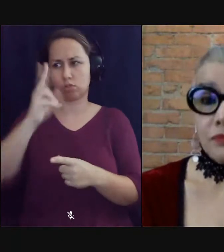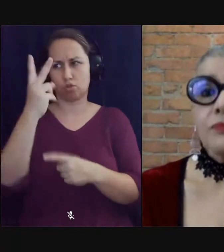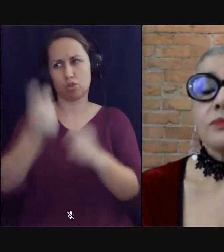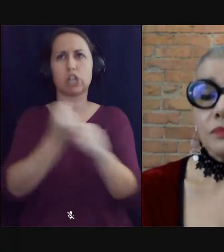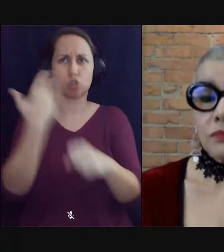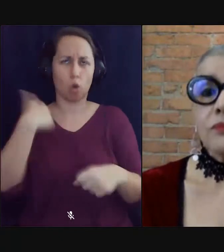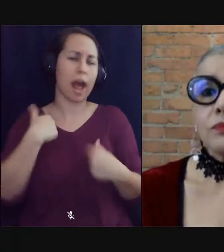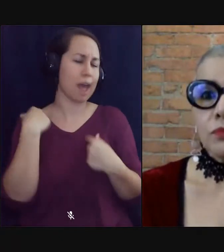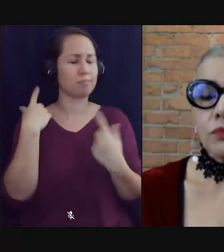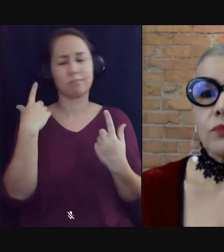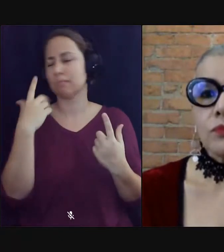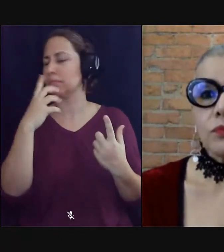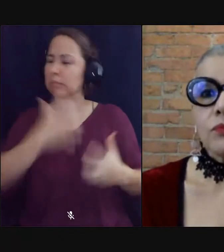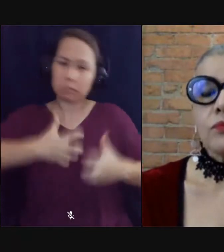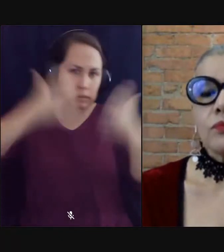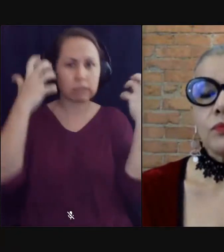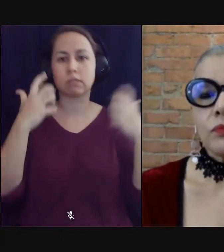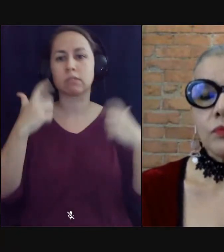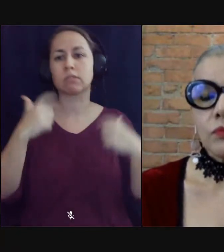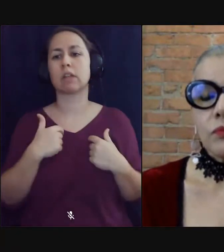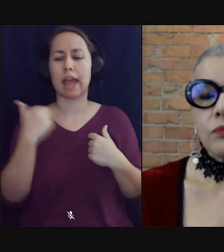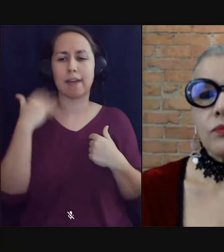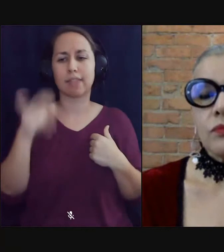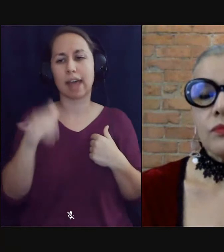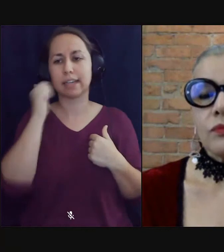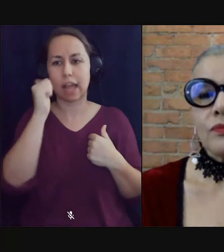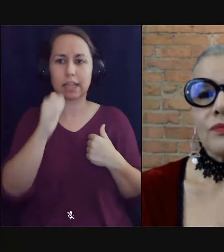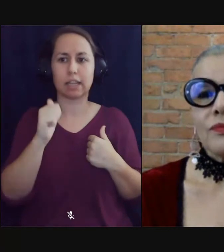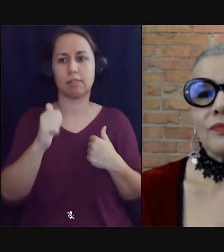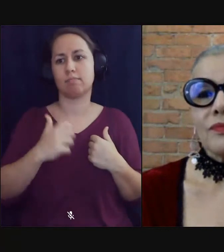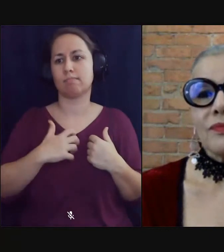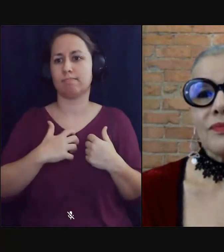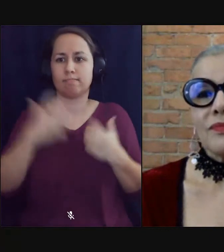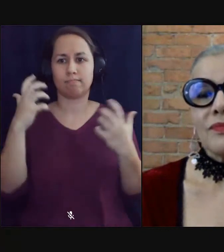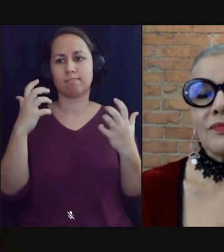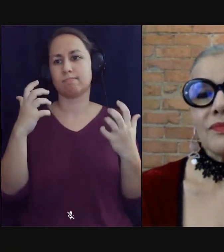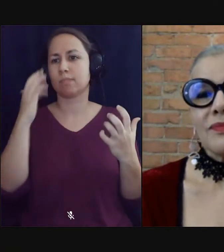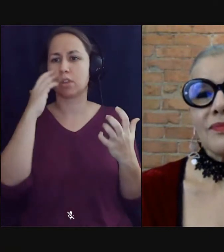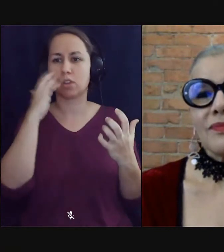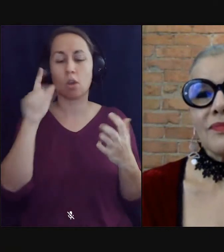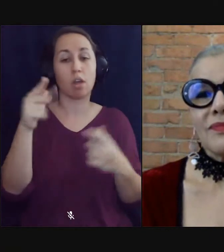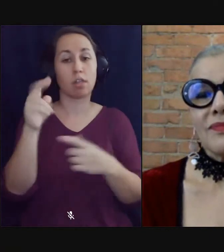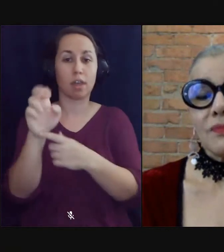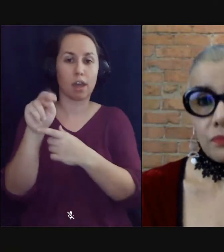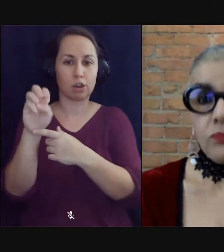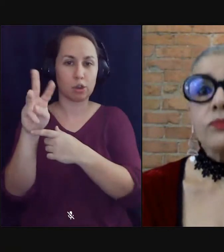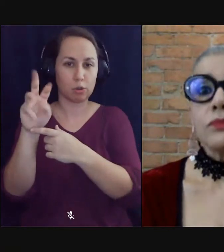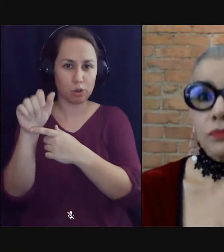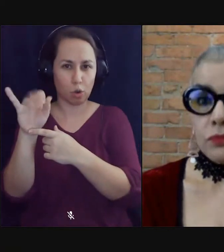had, the Daily Stormer, which is sort of the flagship, the New Yorker of the neo-Nazi